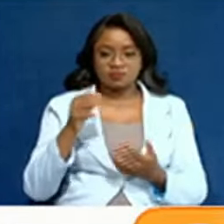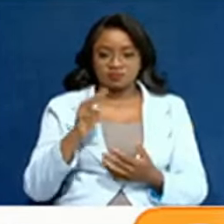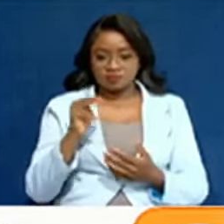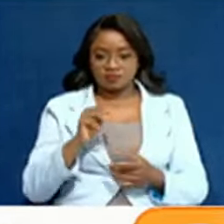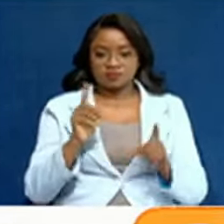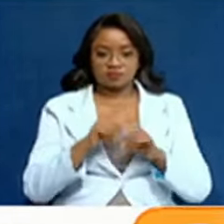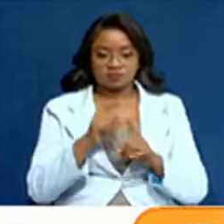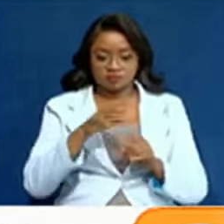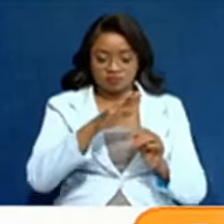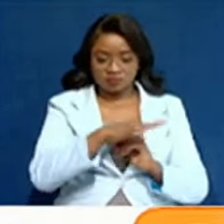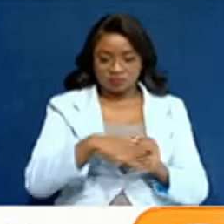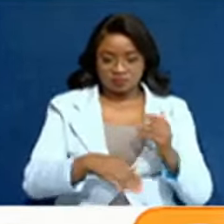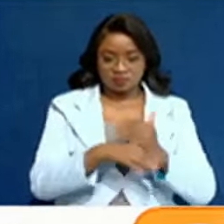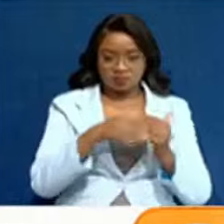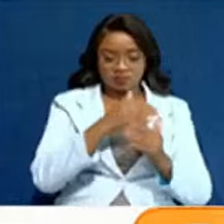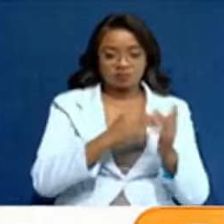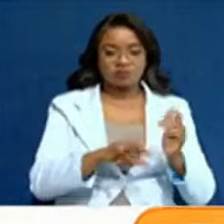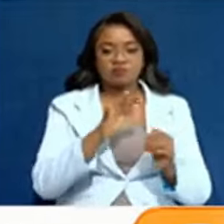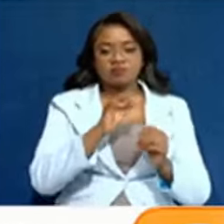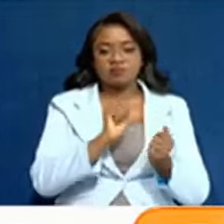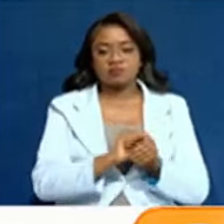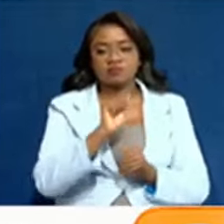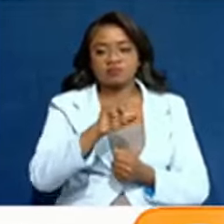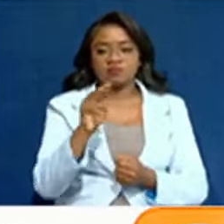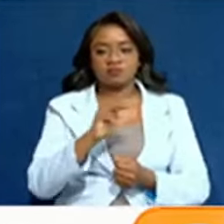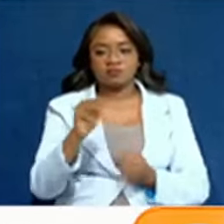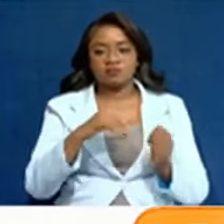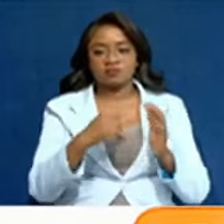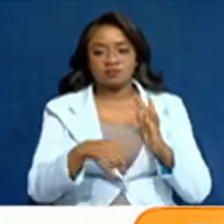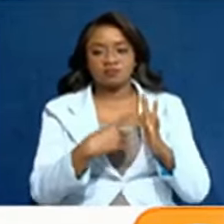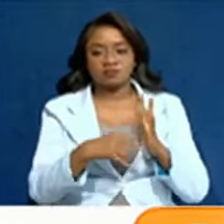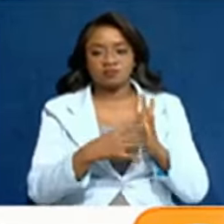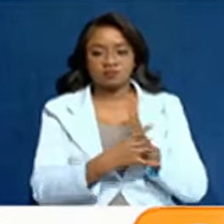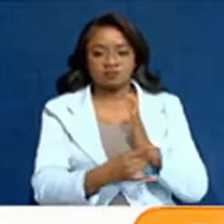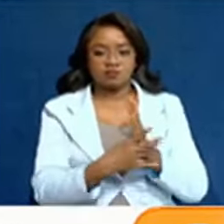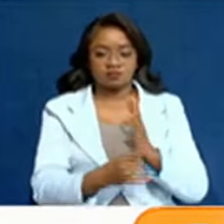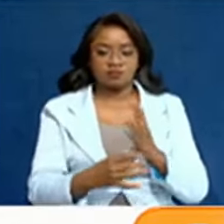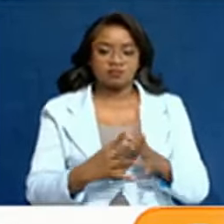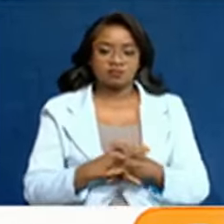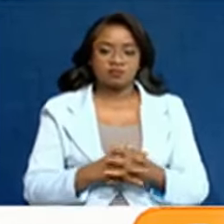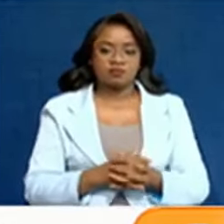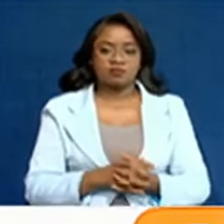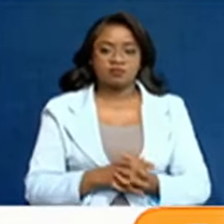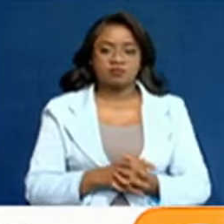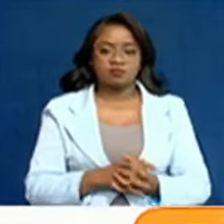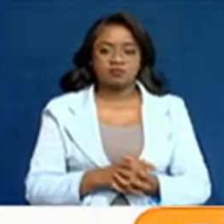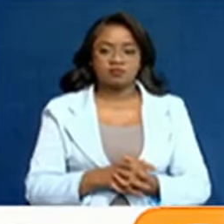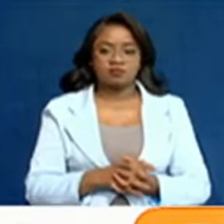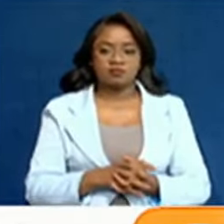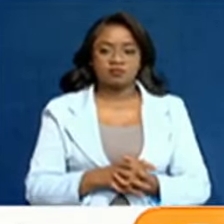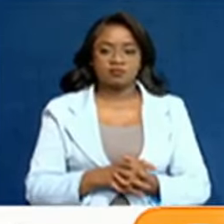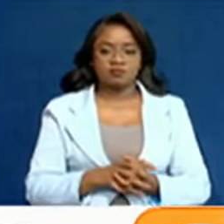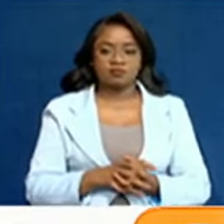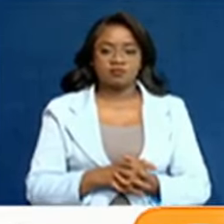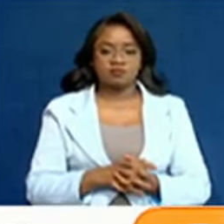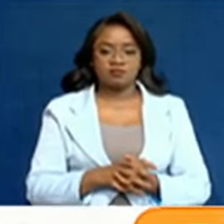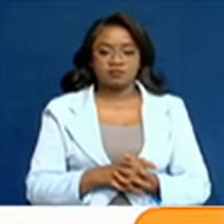$15 million, so we still have some facility not taken up, and that's why we are reaching out to